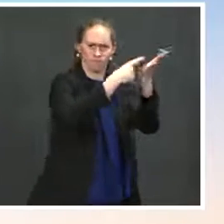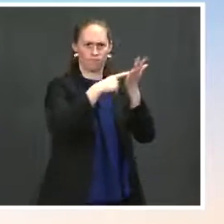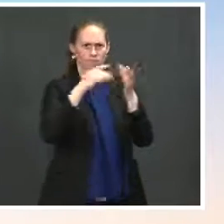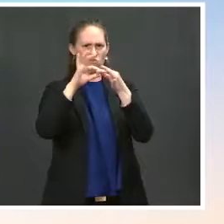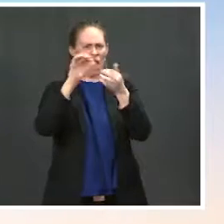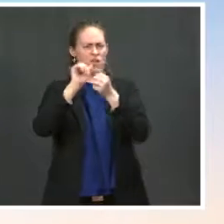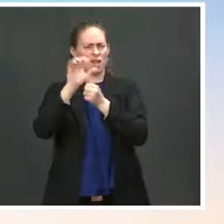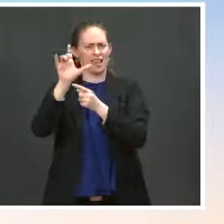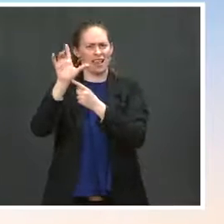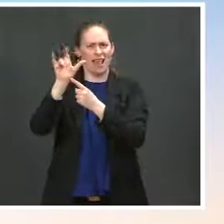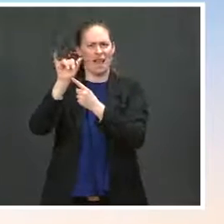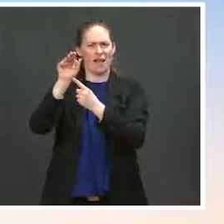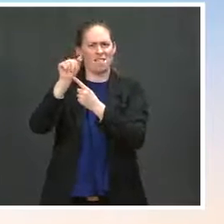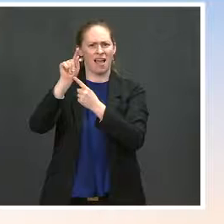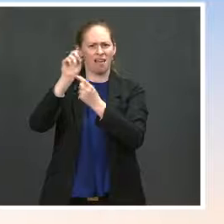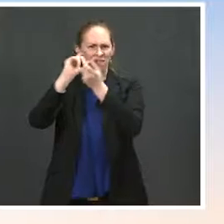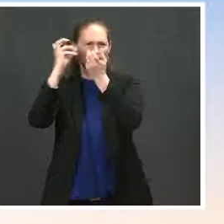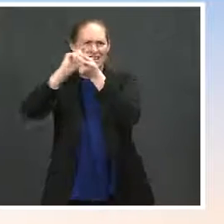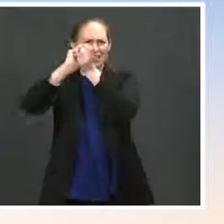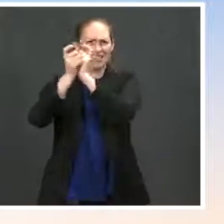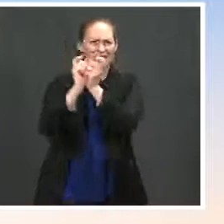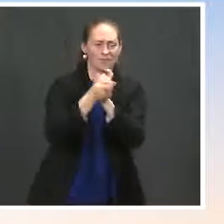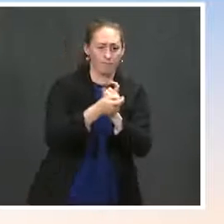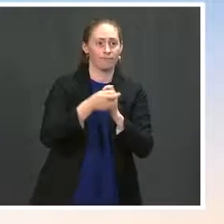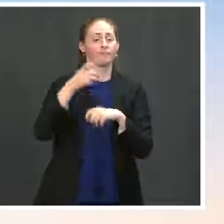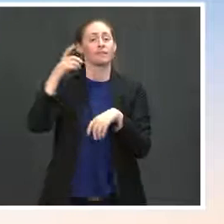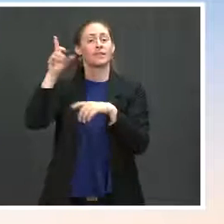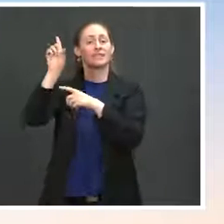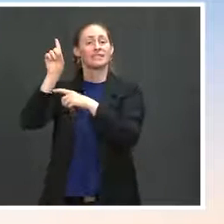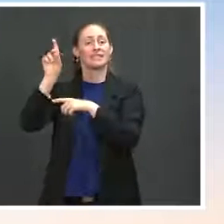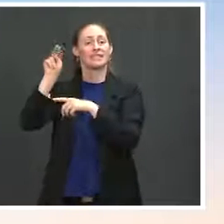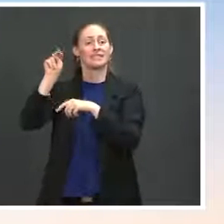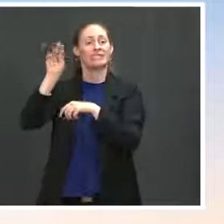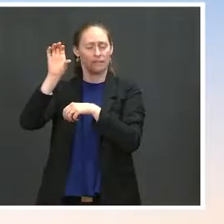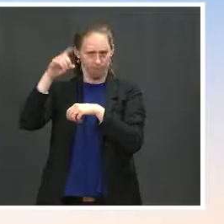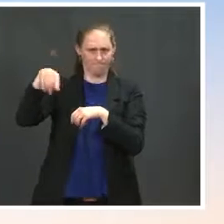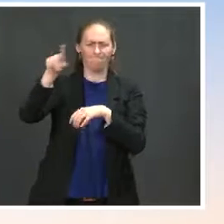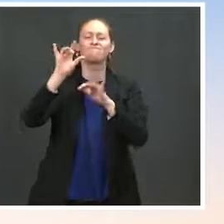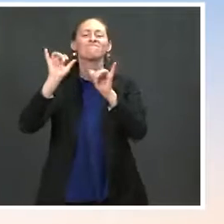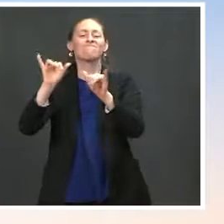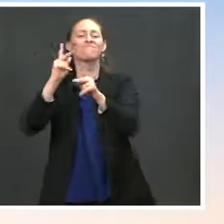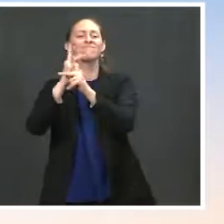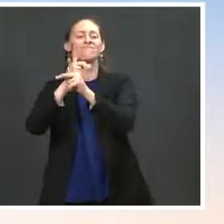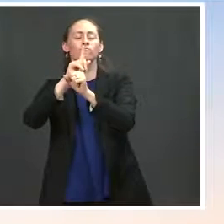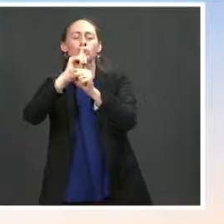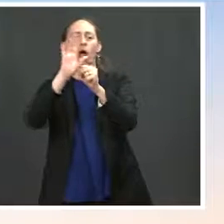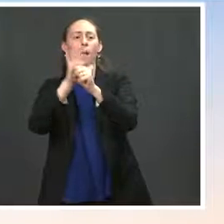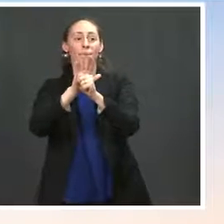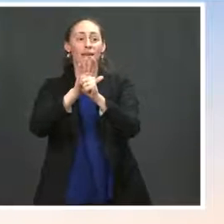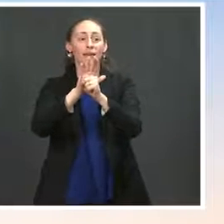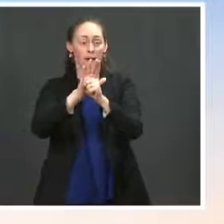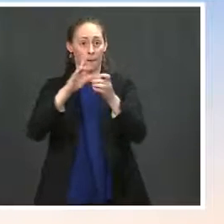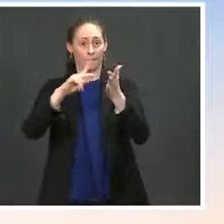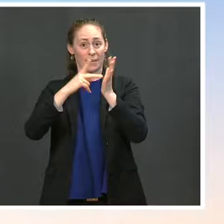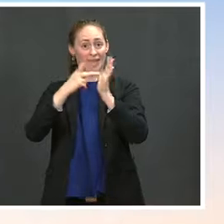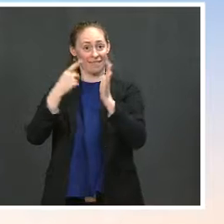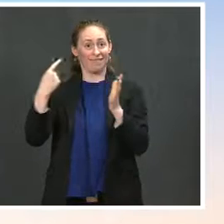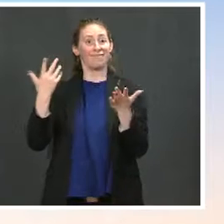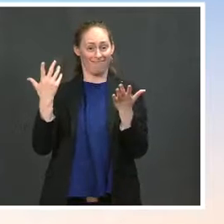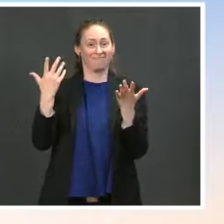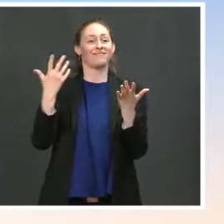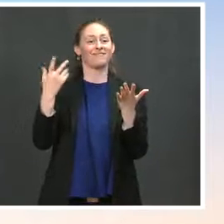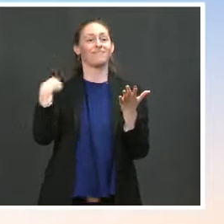is a commitment, and our NDC basically says that the United States will reduce our